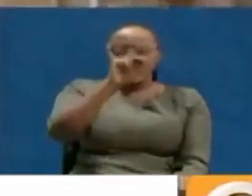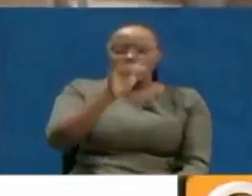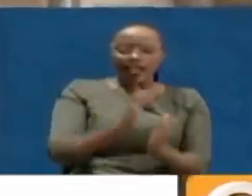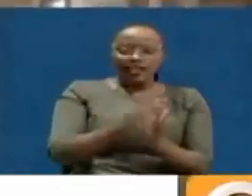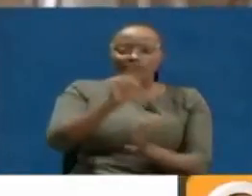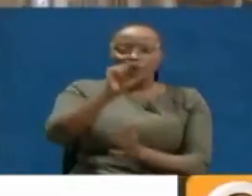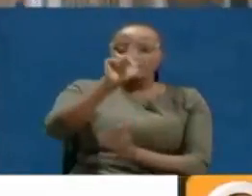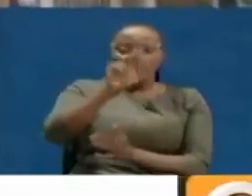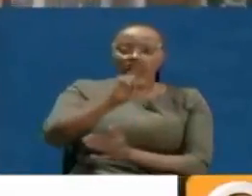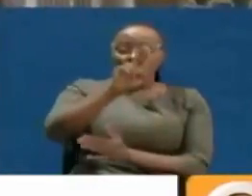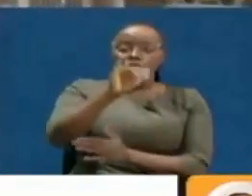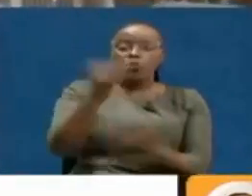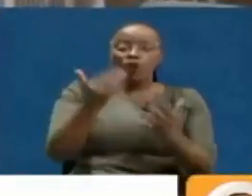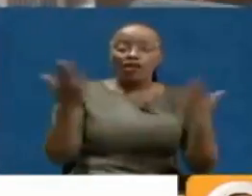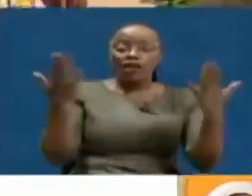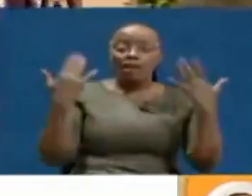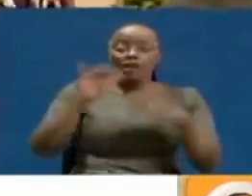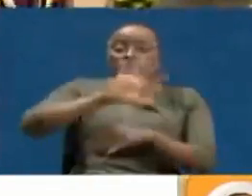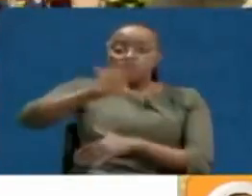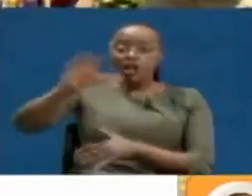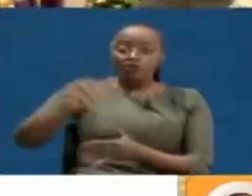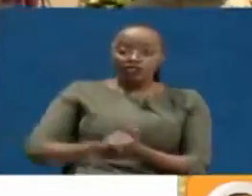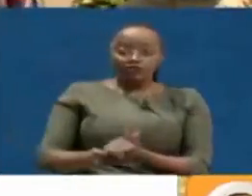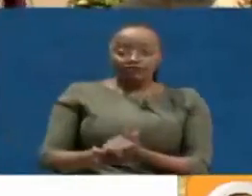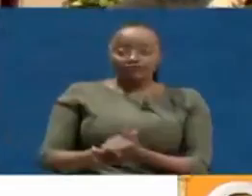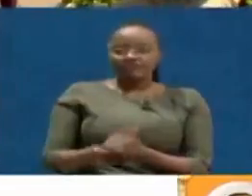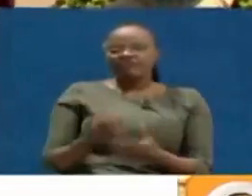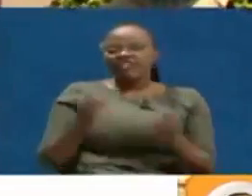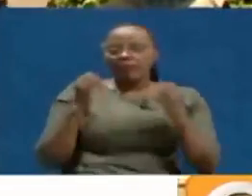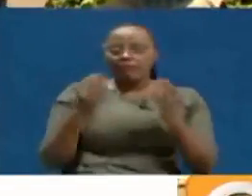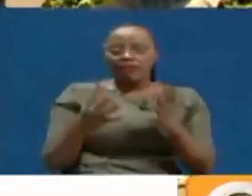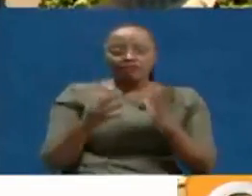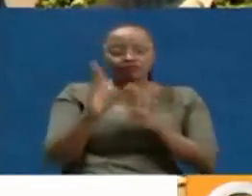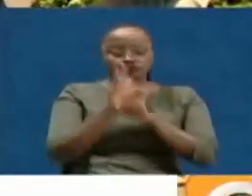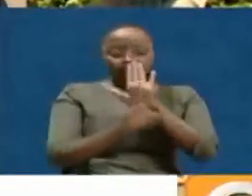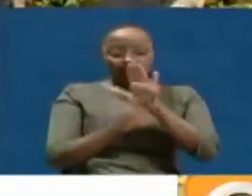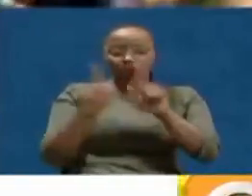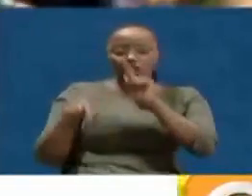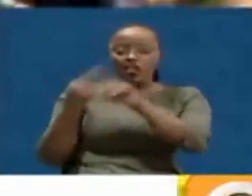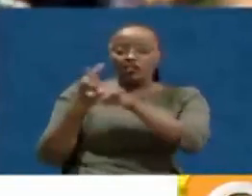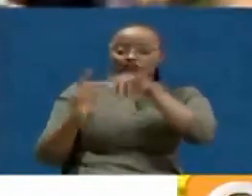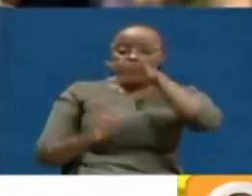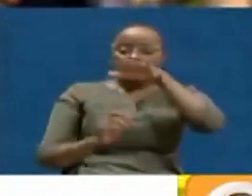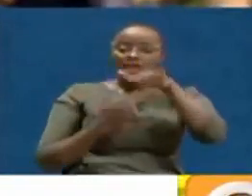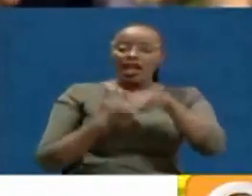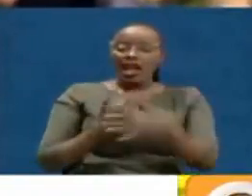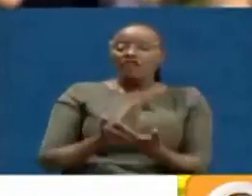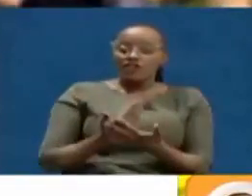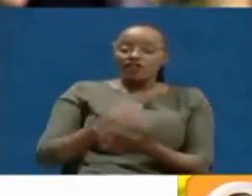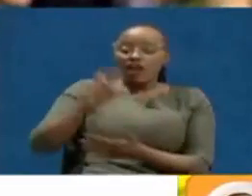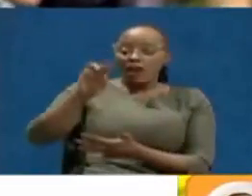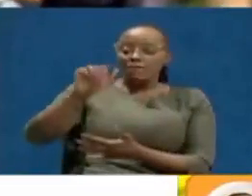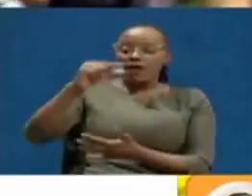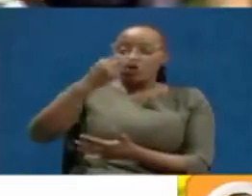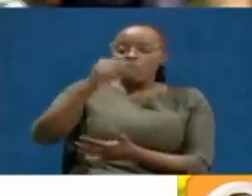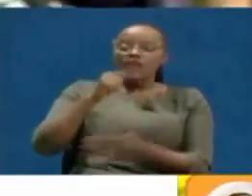Girls, both located in Meru County. And away from the many guidelines issued by the various ministries, Professor Magoha